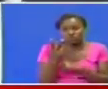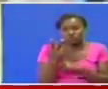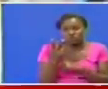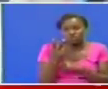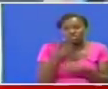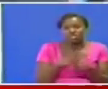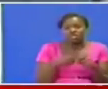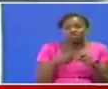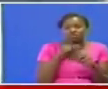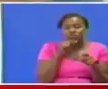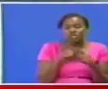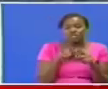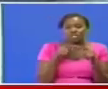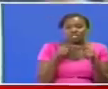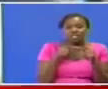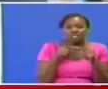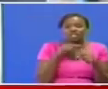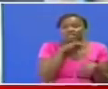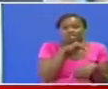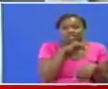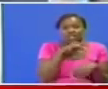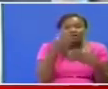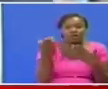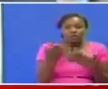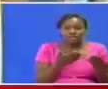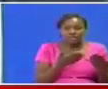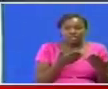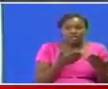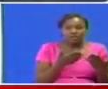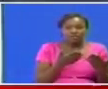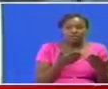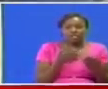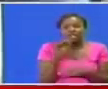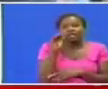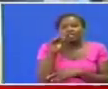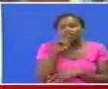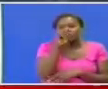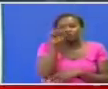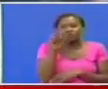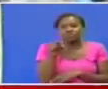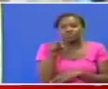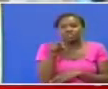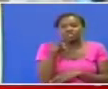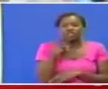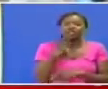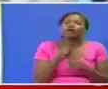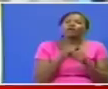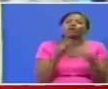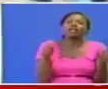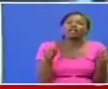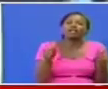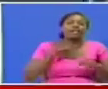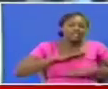brother Raila, in welcoming President Kibaki, simply asked a question, Sianatosha, and